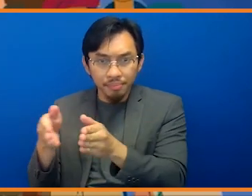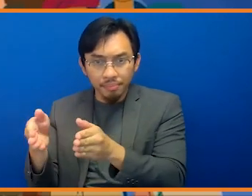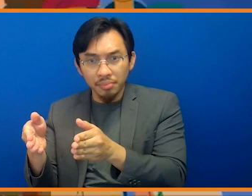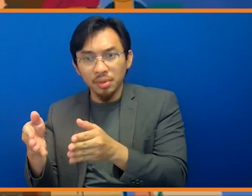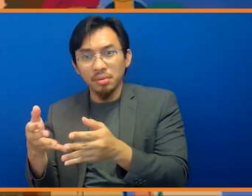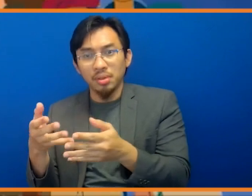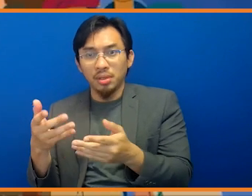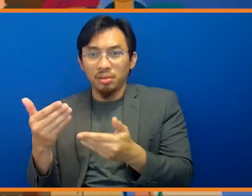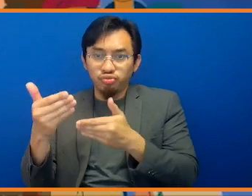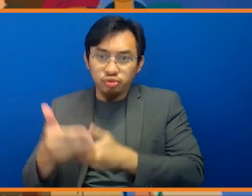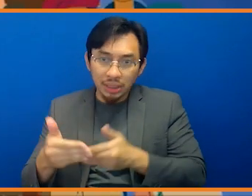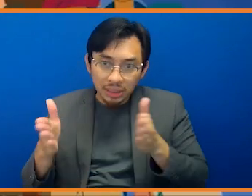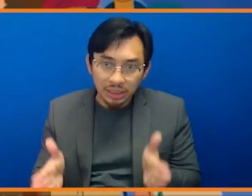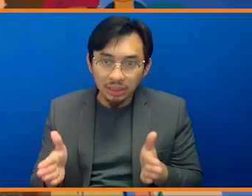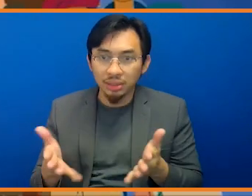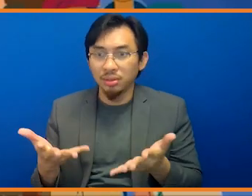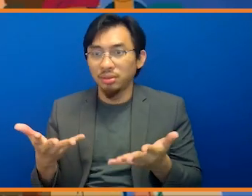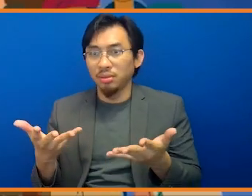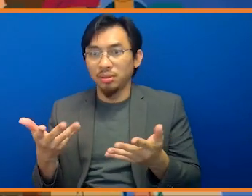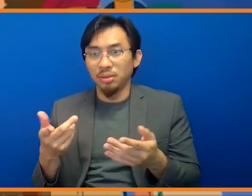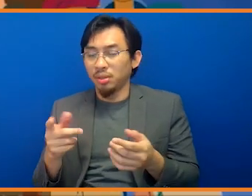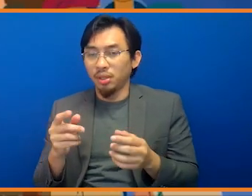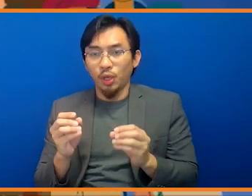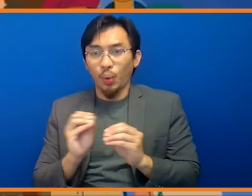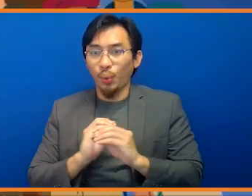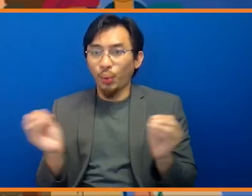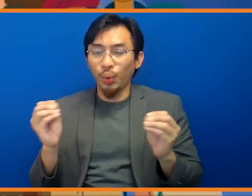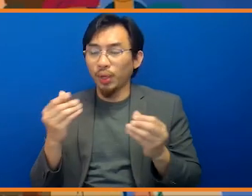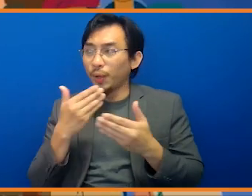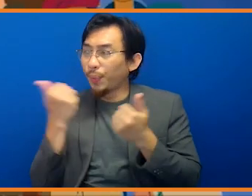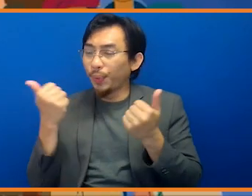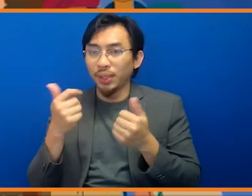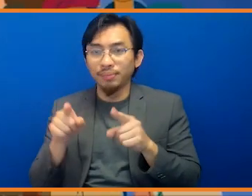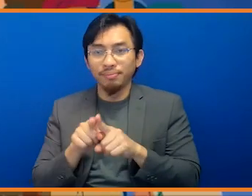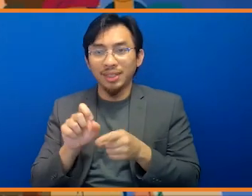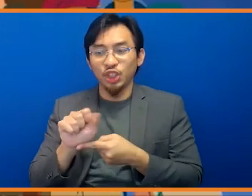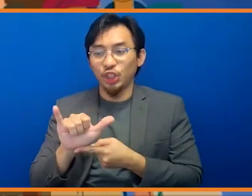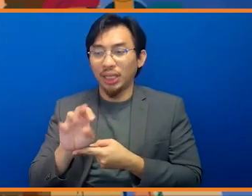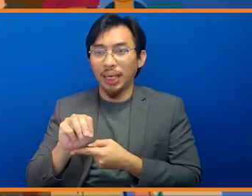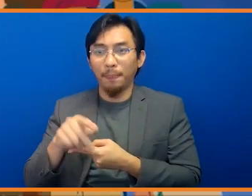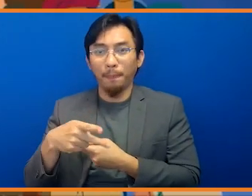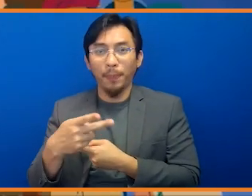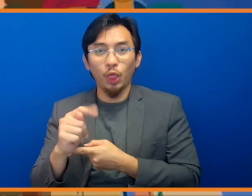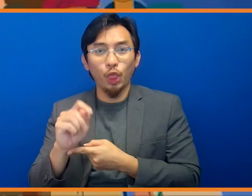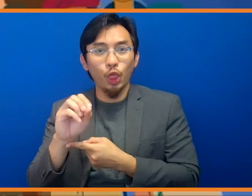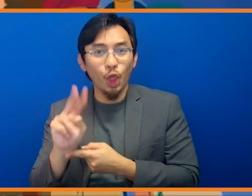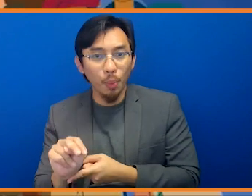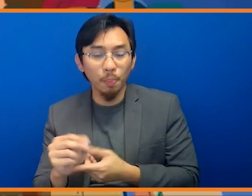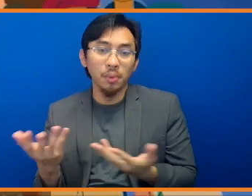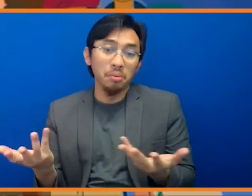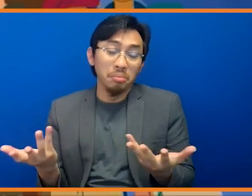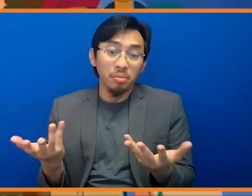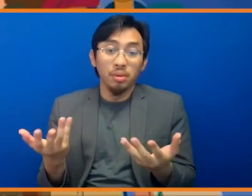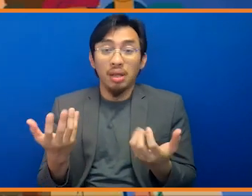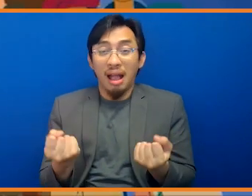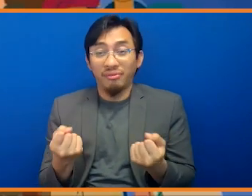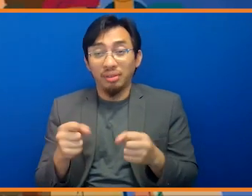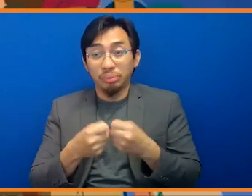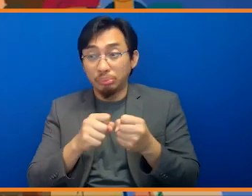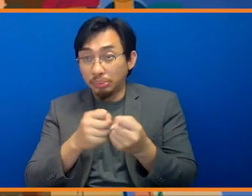Intimacy is restricted, quarantine without symptoms, gap between damages counted, and what we